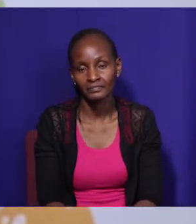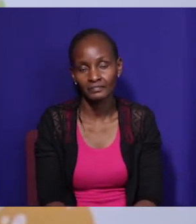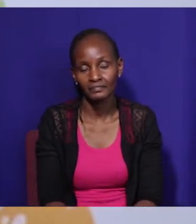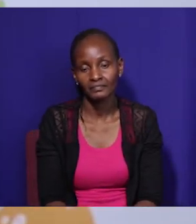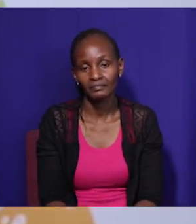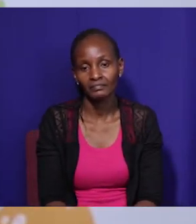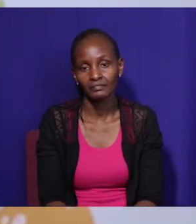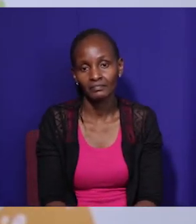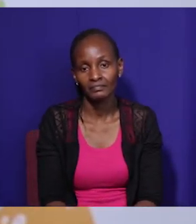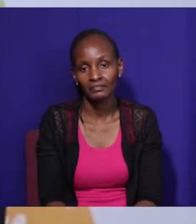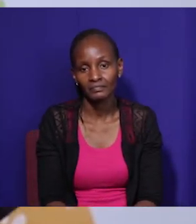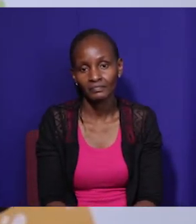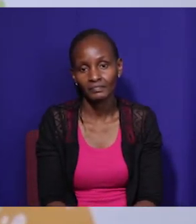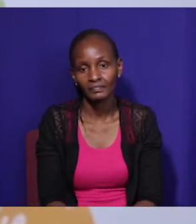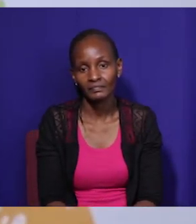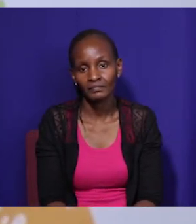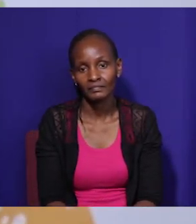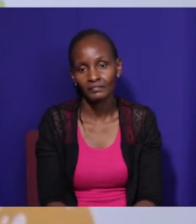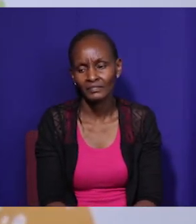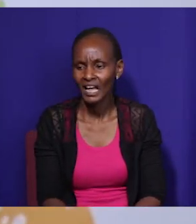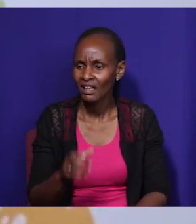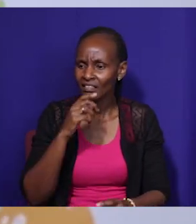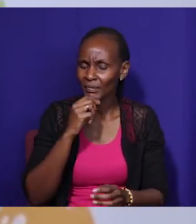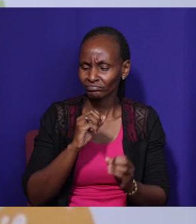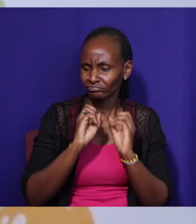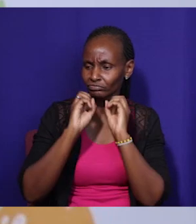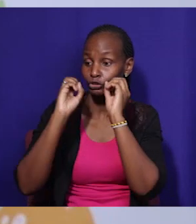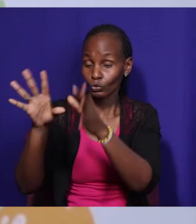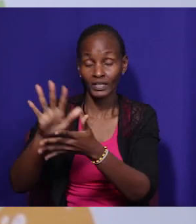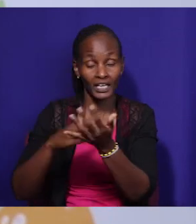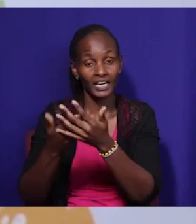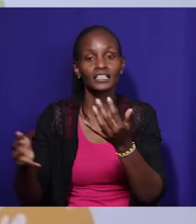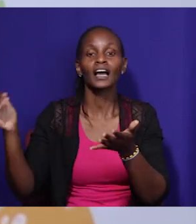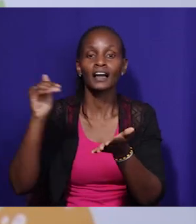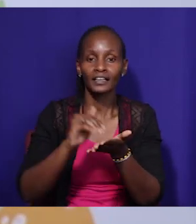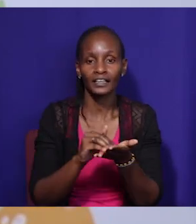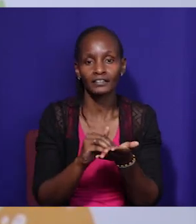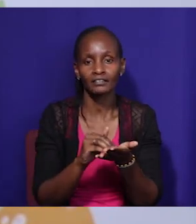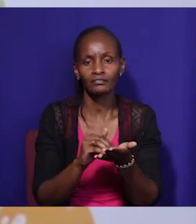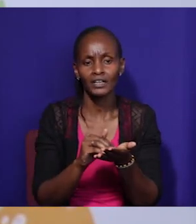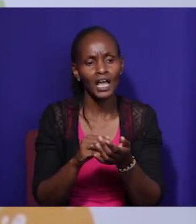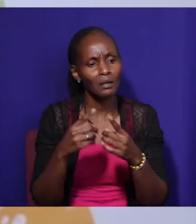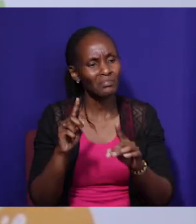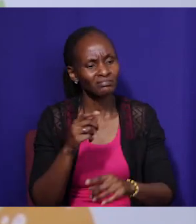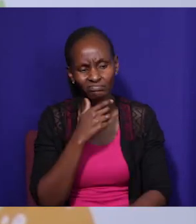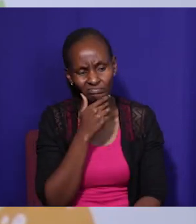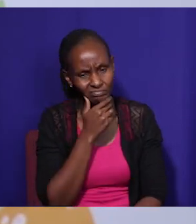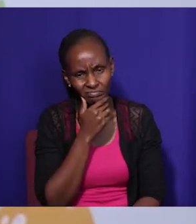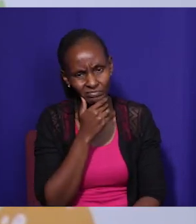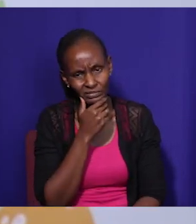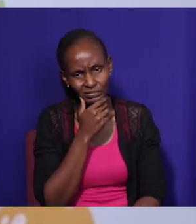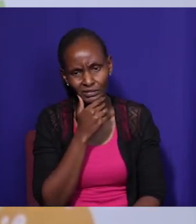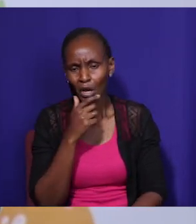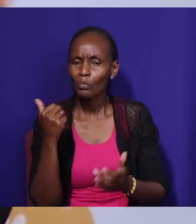fish. So they do it again. But you know, quietly they are wondering, what could it